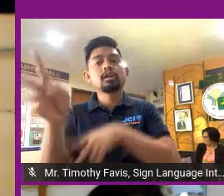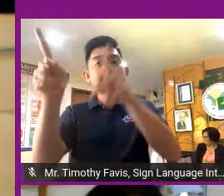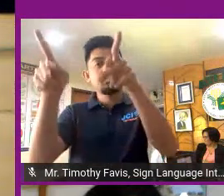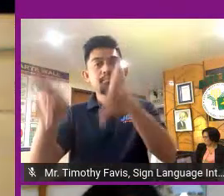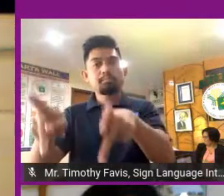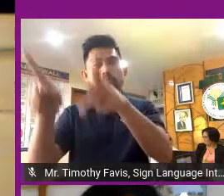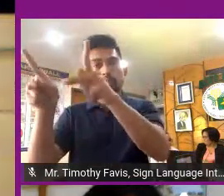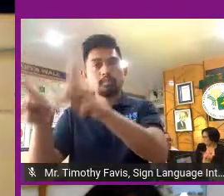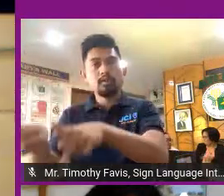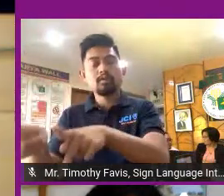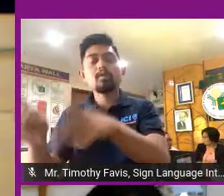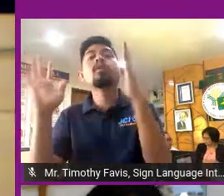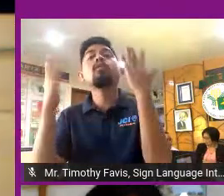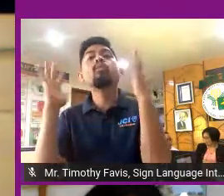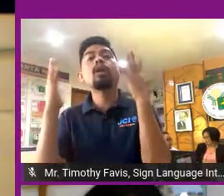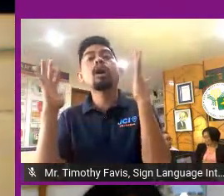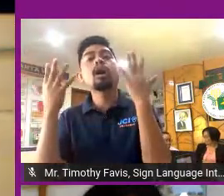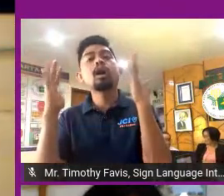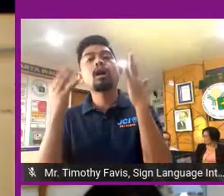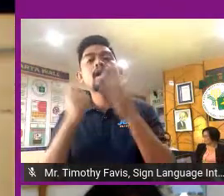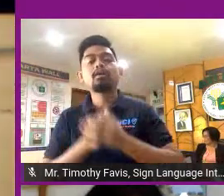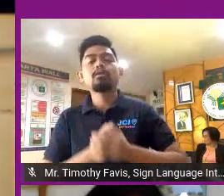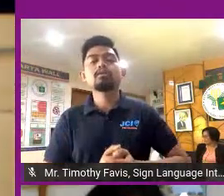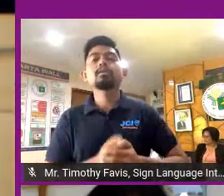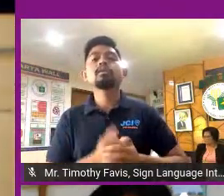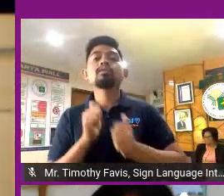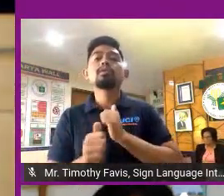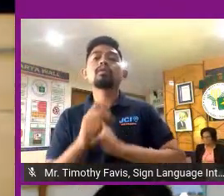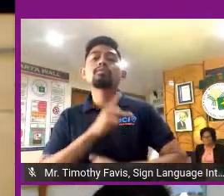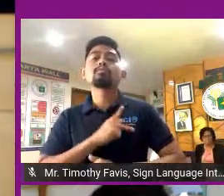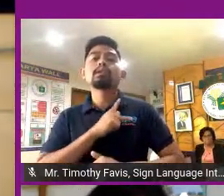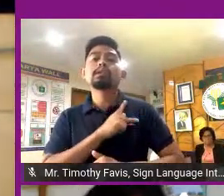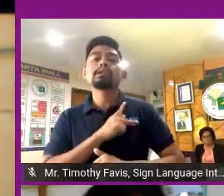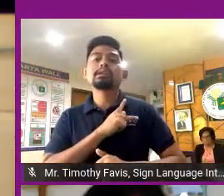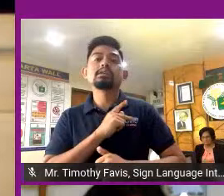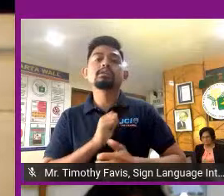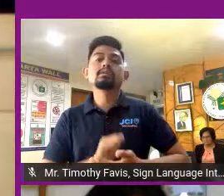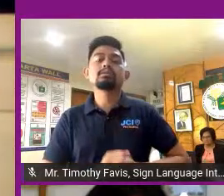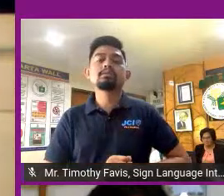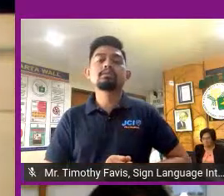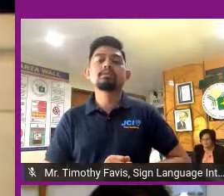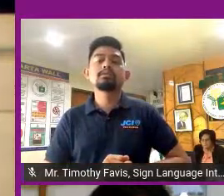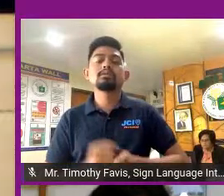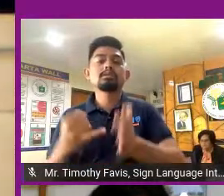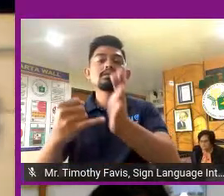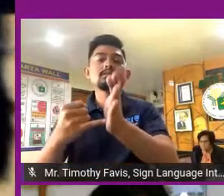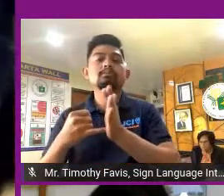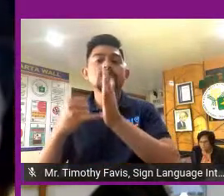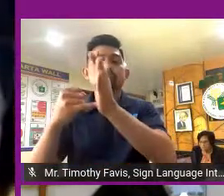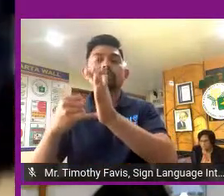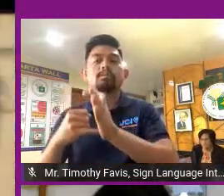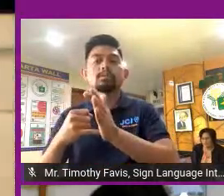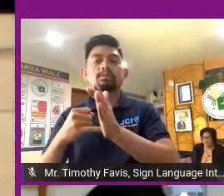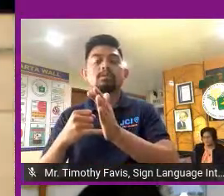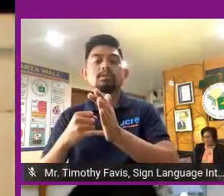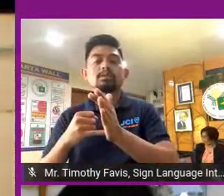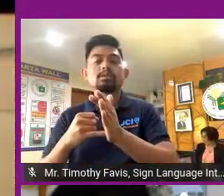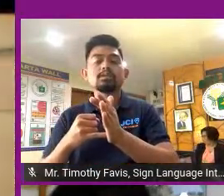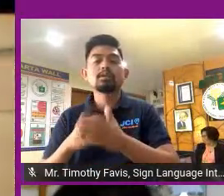So, inaanyayahan po namin yung mga nag-confirm po ng kanilang attendance, 43 po,